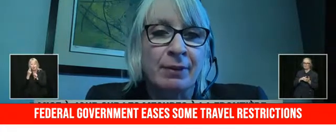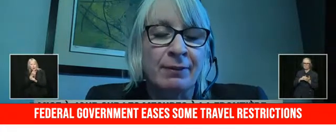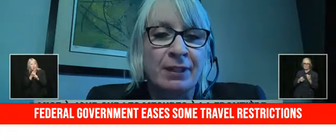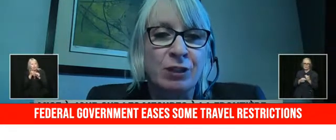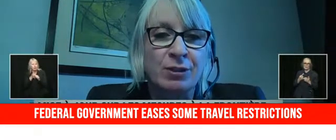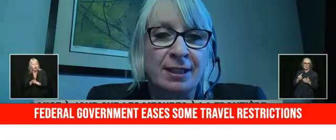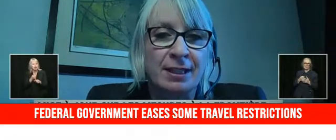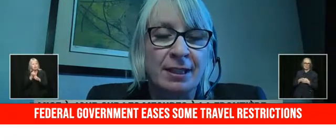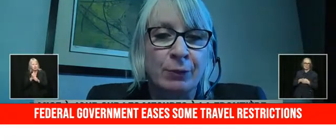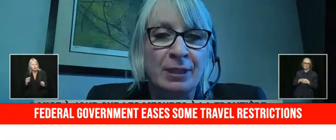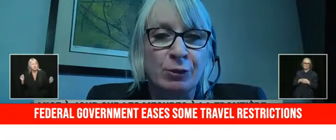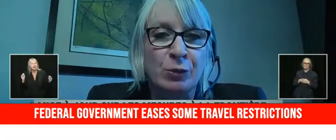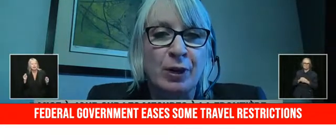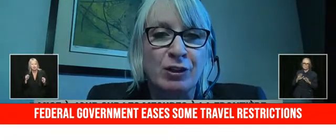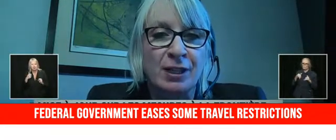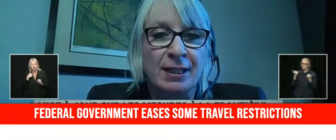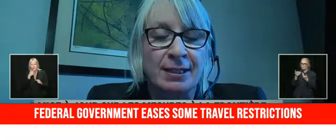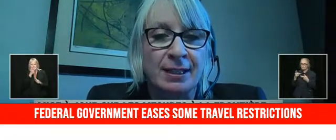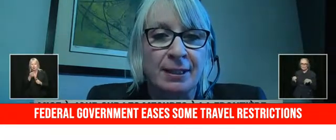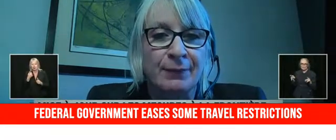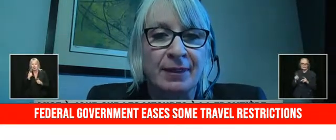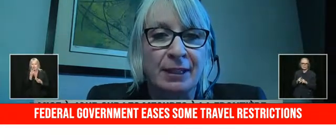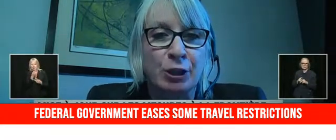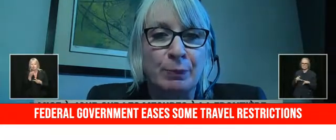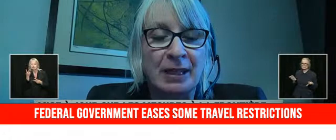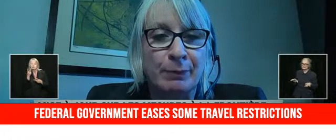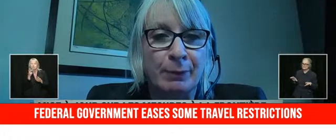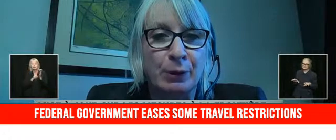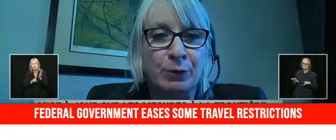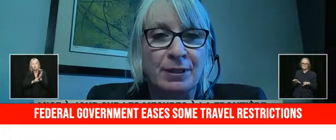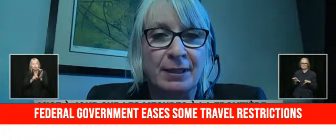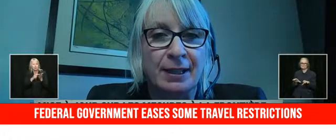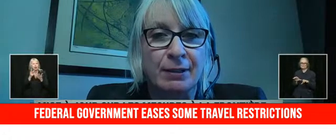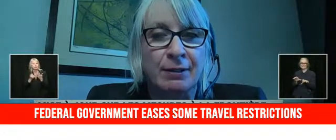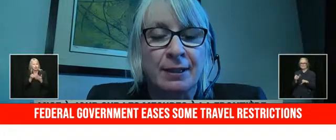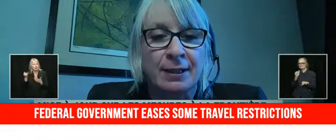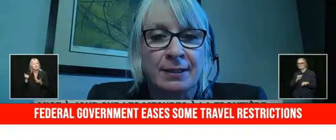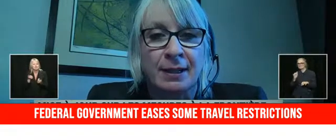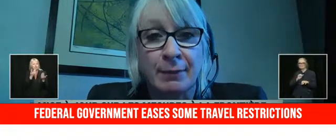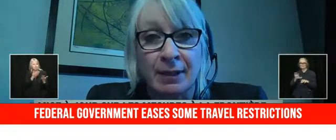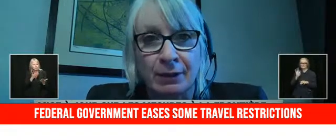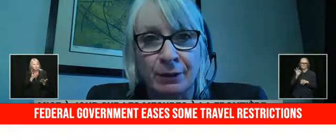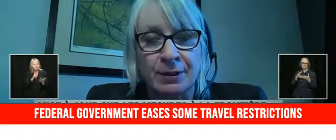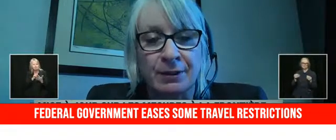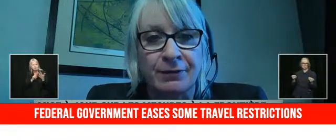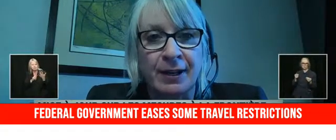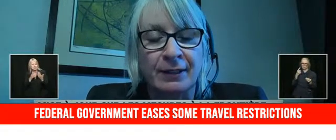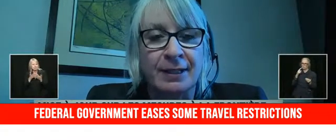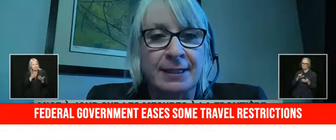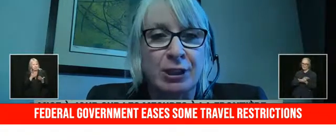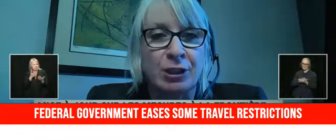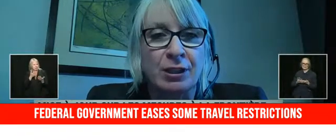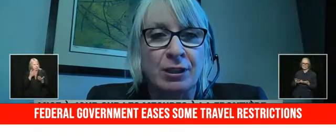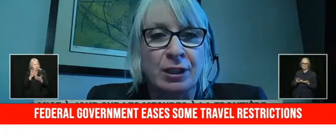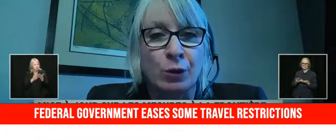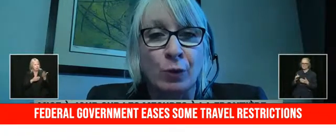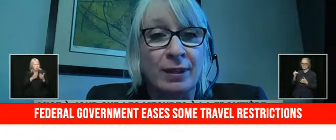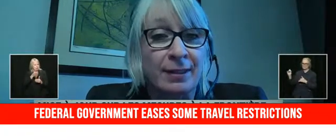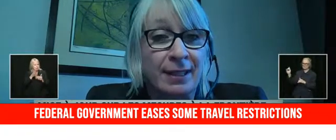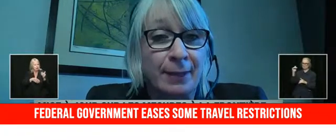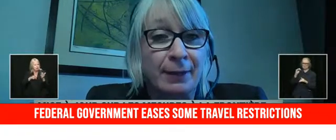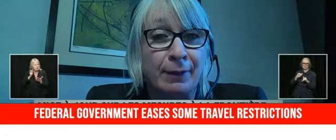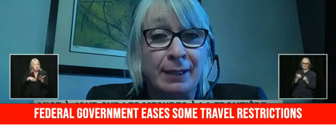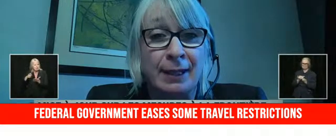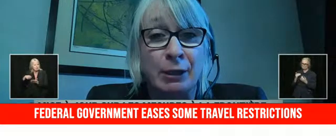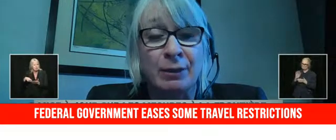have a number of interesting research projects that are being proposed and that are some that are close to finalization.